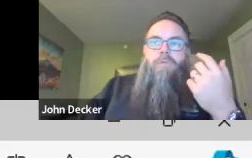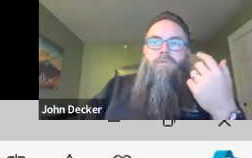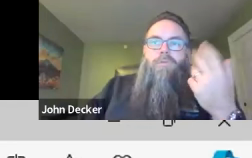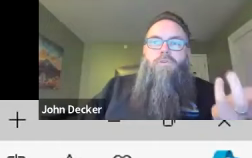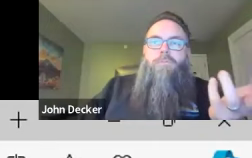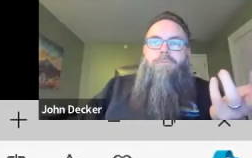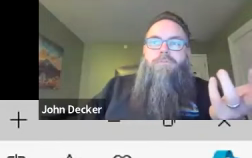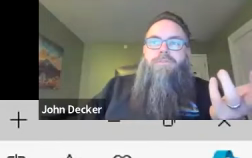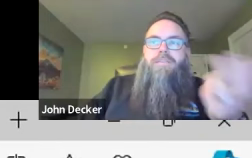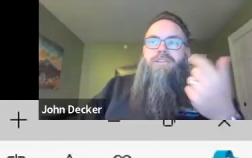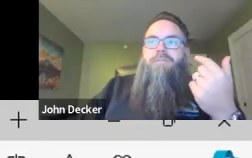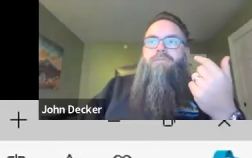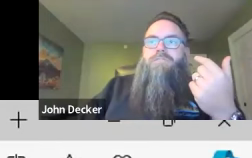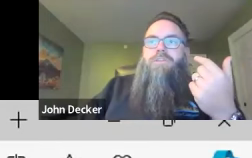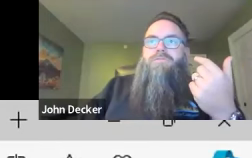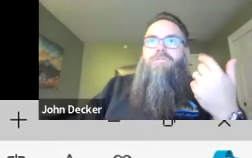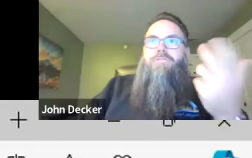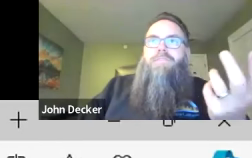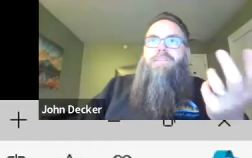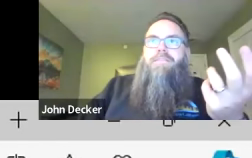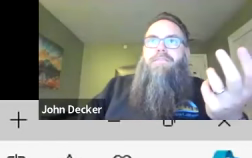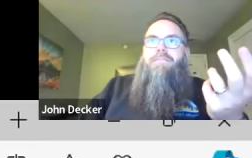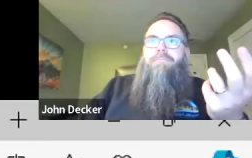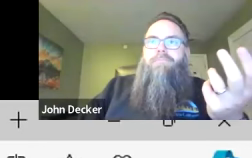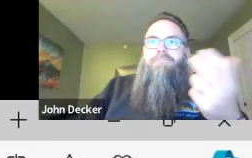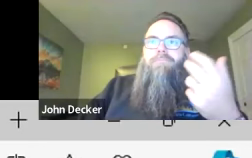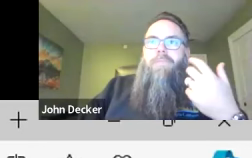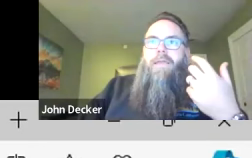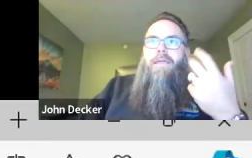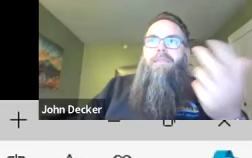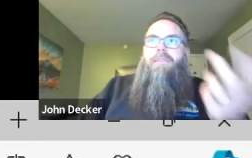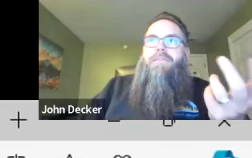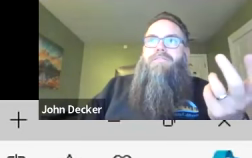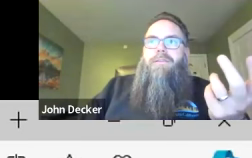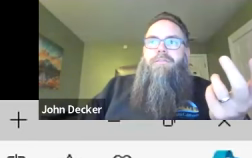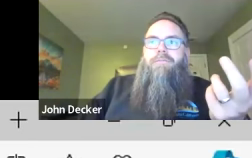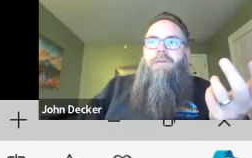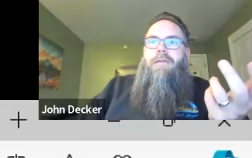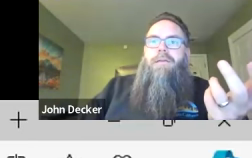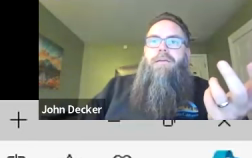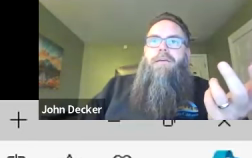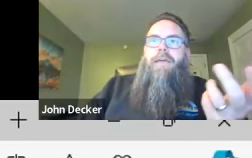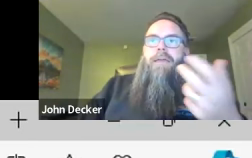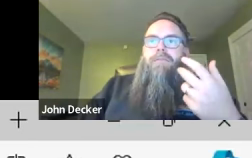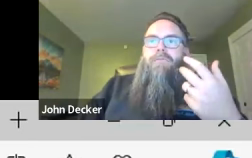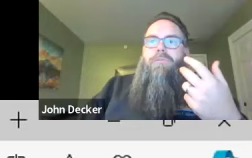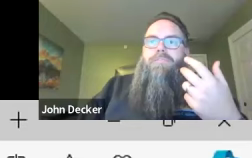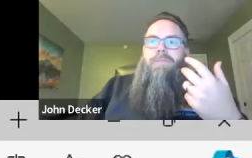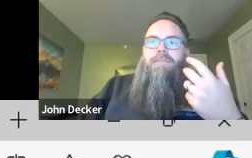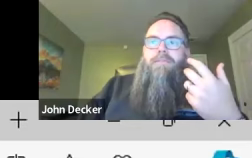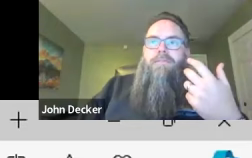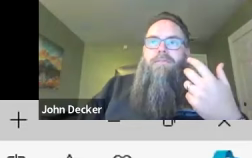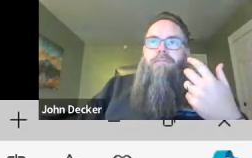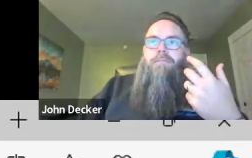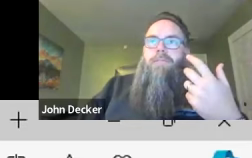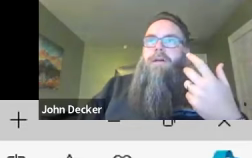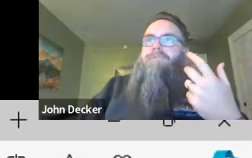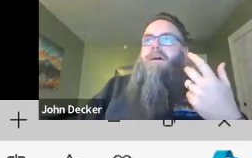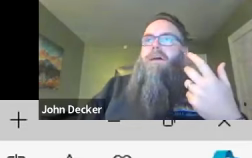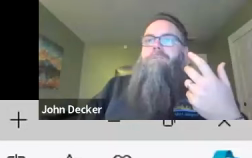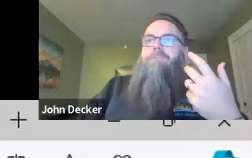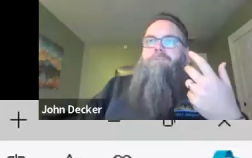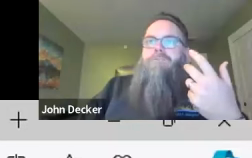have rate reform implementation for special circumstances. And in this directive, and we've spent